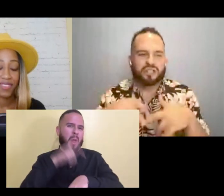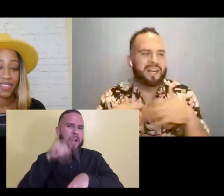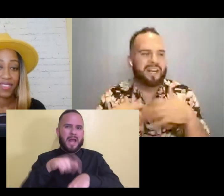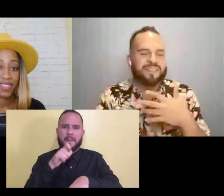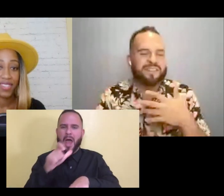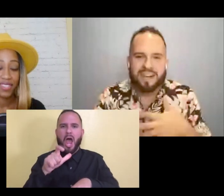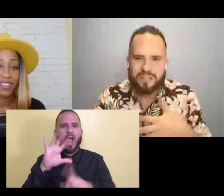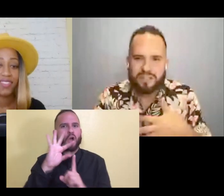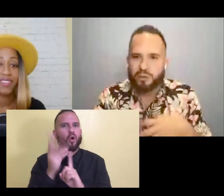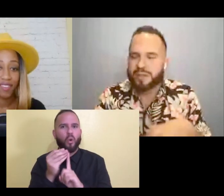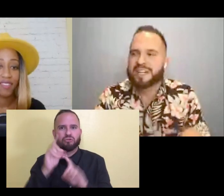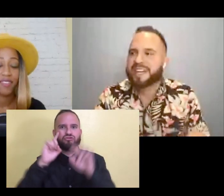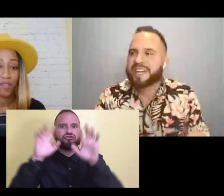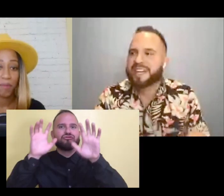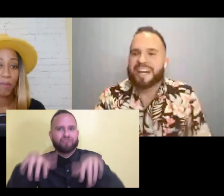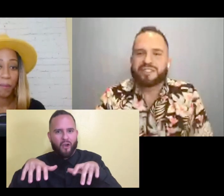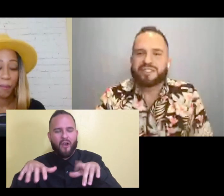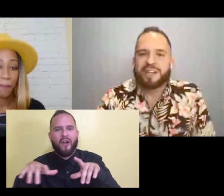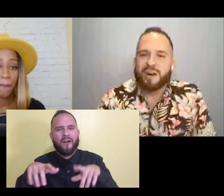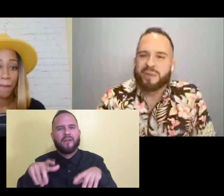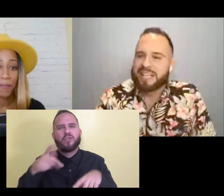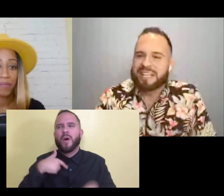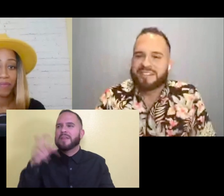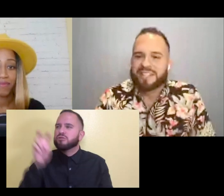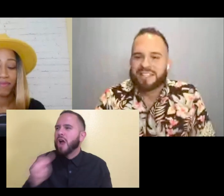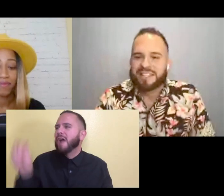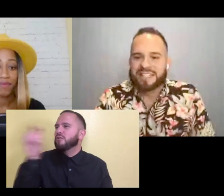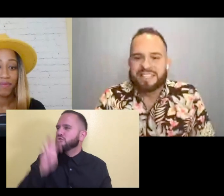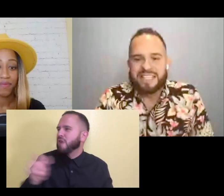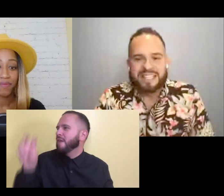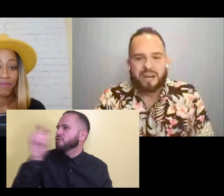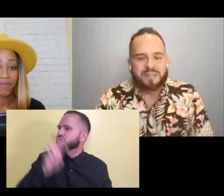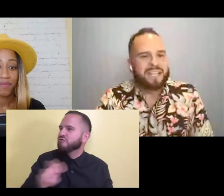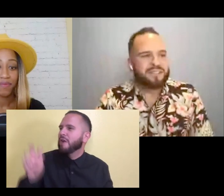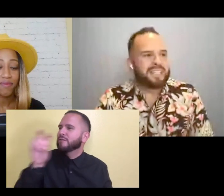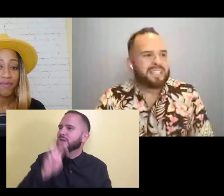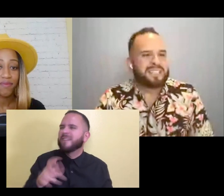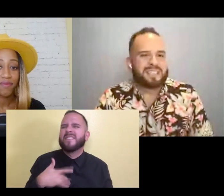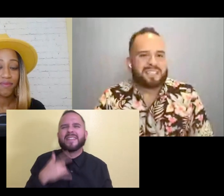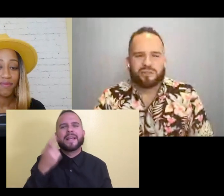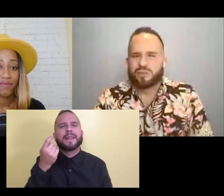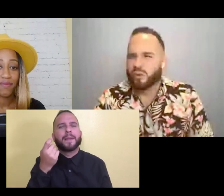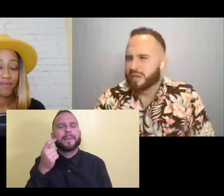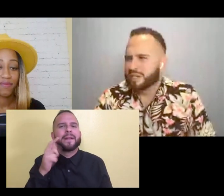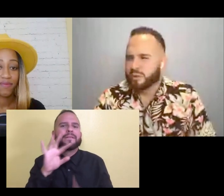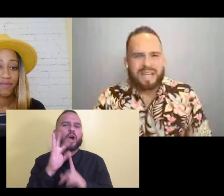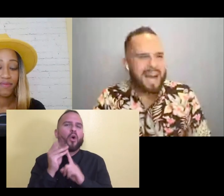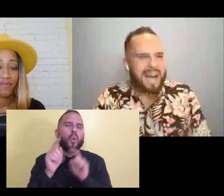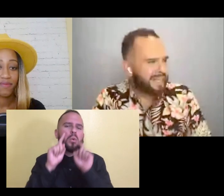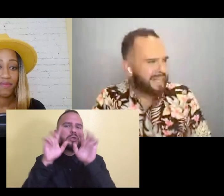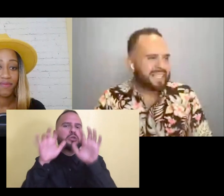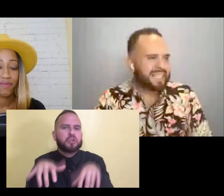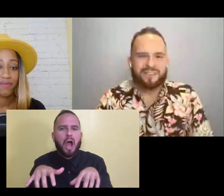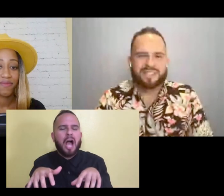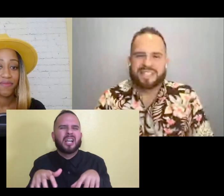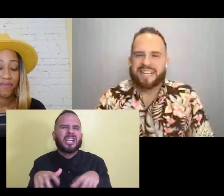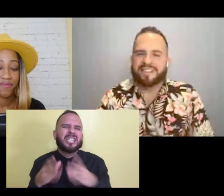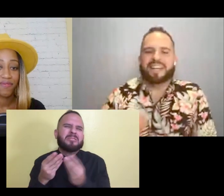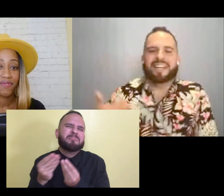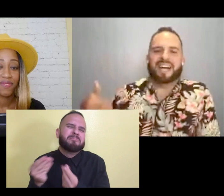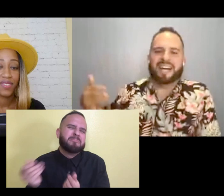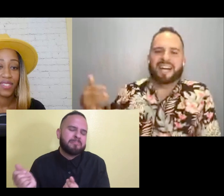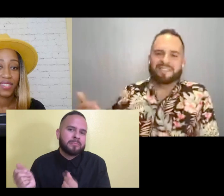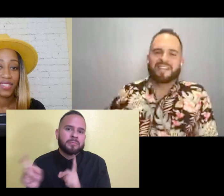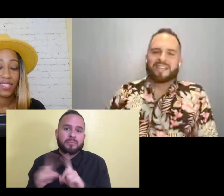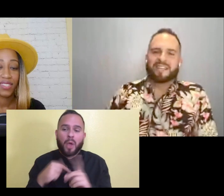shock. And I feel like I got to Cuba and I just could not believe the things that I was hearing, the stories, what was happening. And I was just like, if I